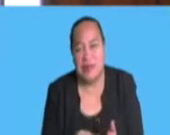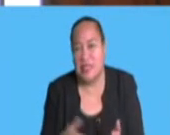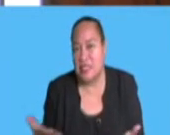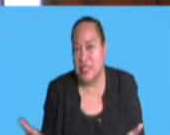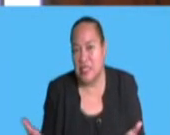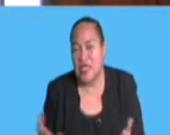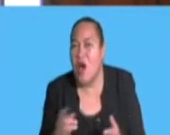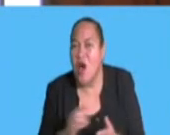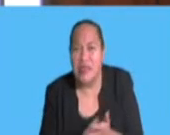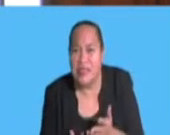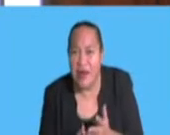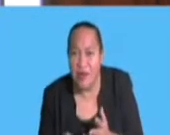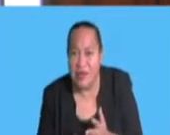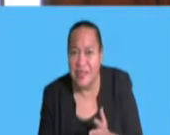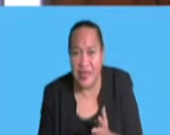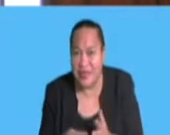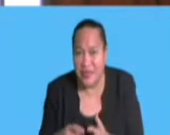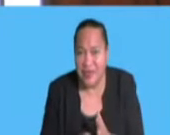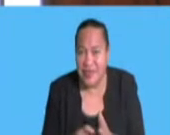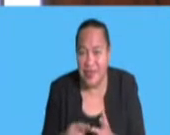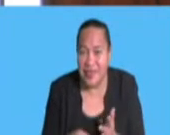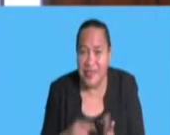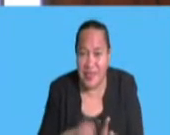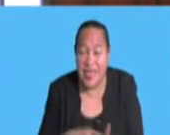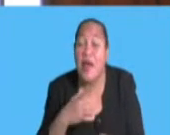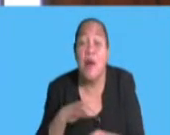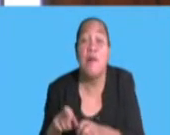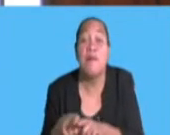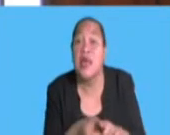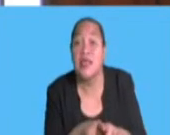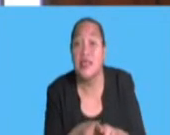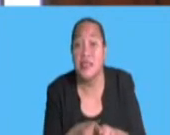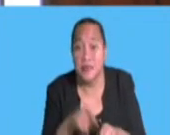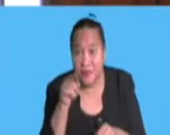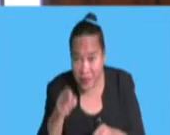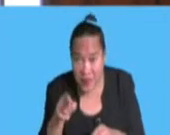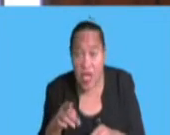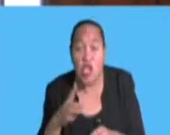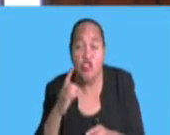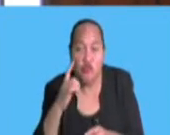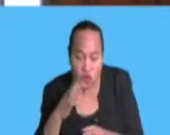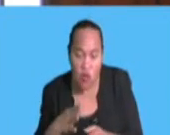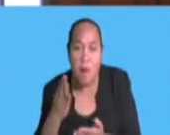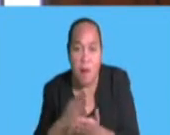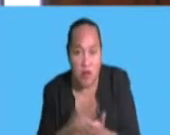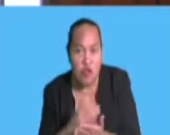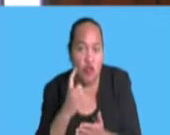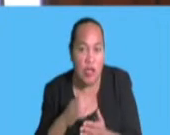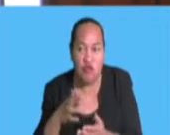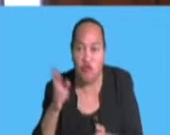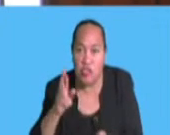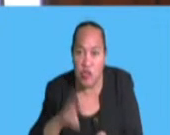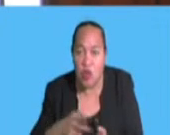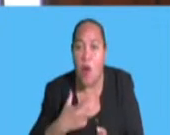An austerity budget is defined as a budget with policies that aim to reduce government budget deficits through